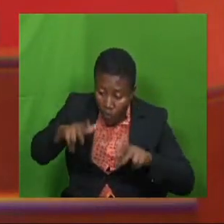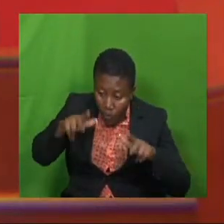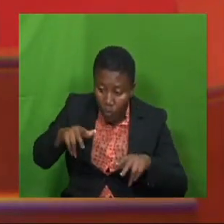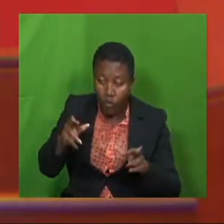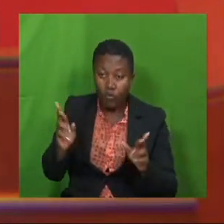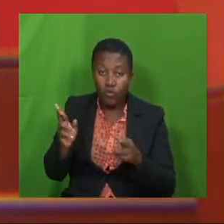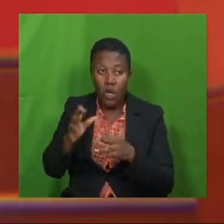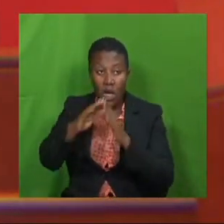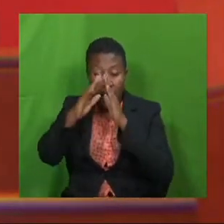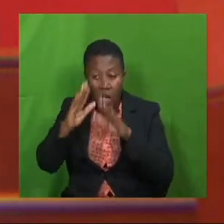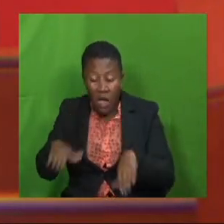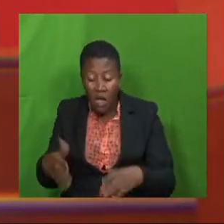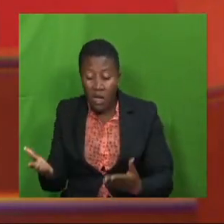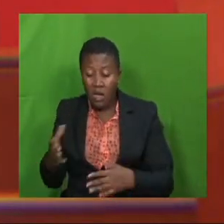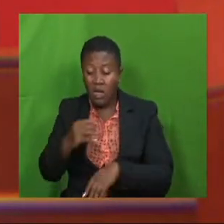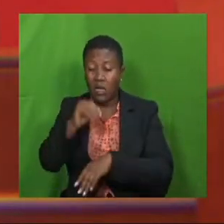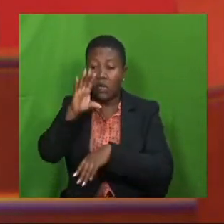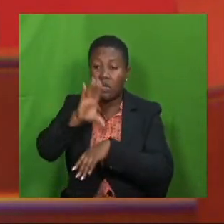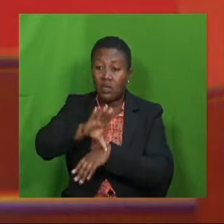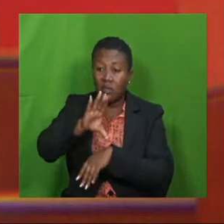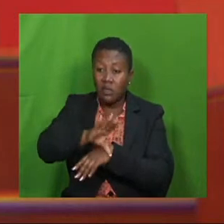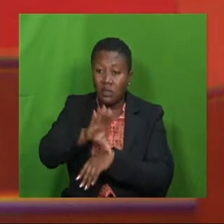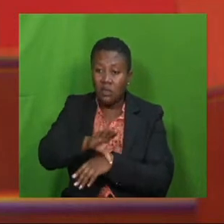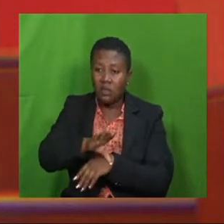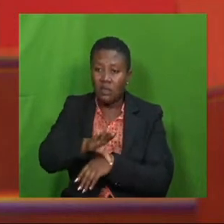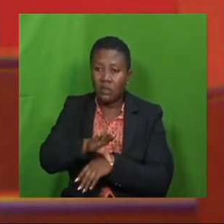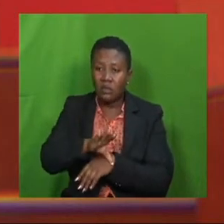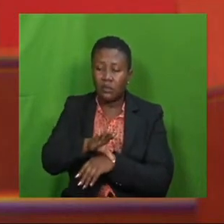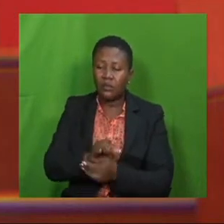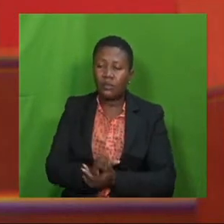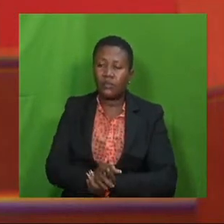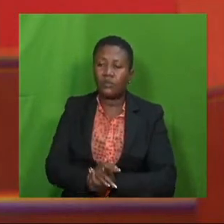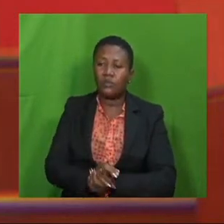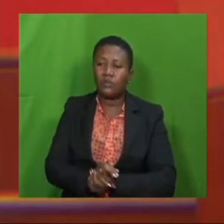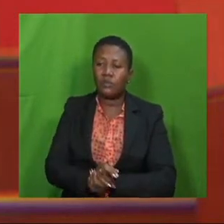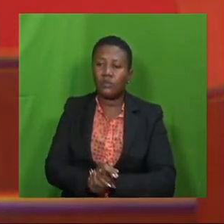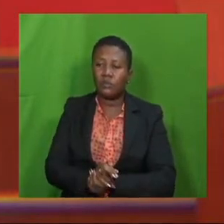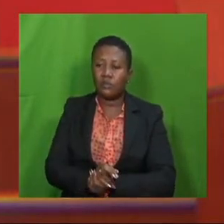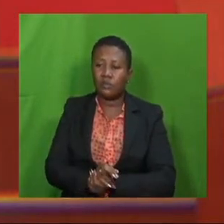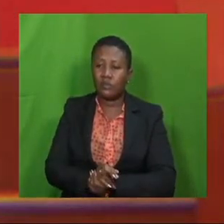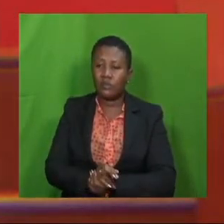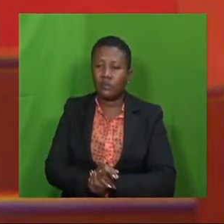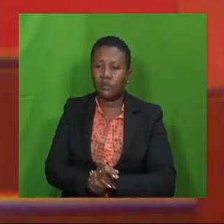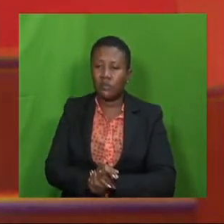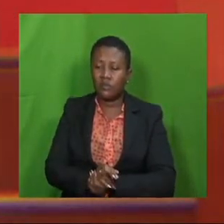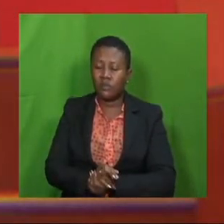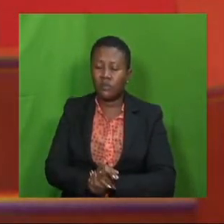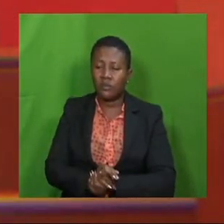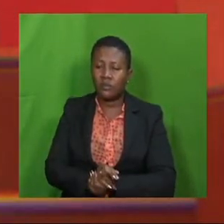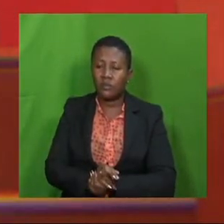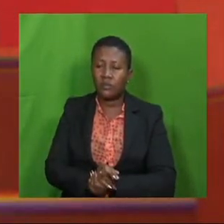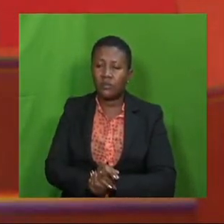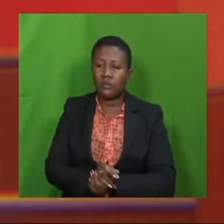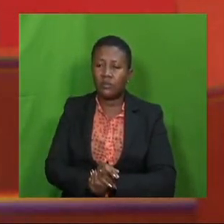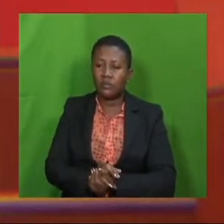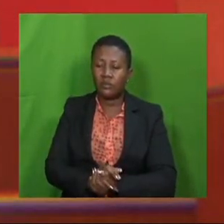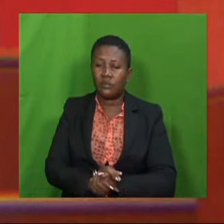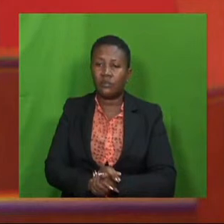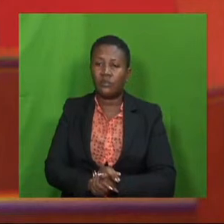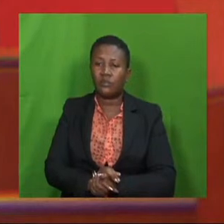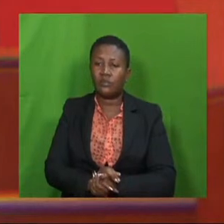to them that their hopes and aspirations remain foremost in your mind.